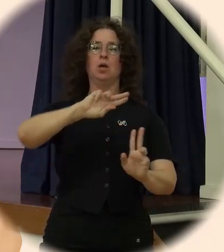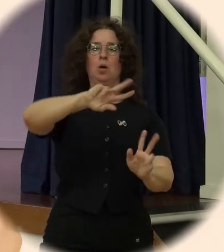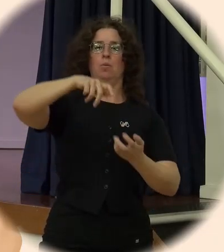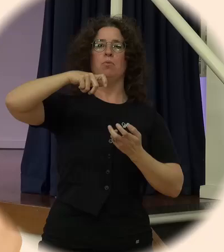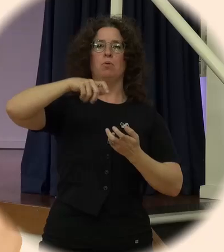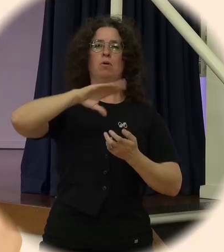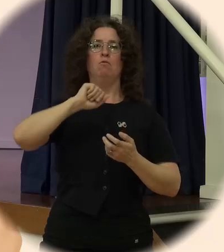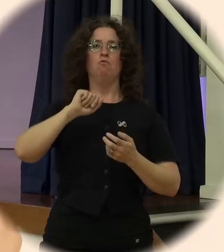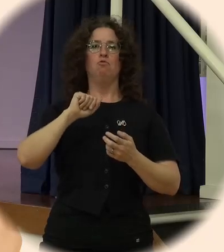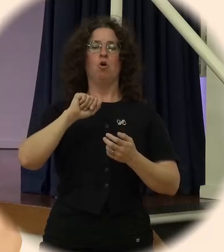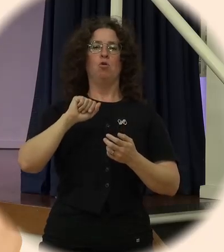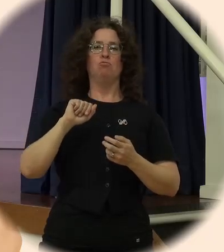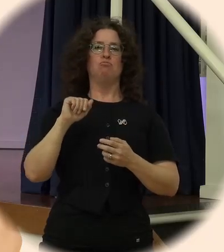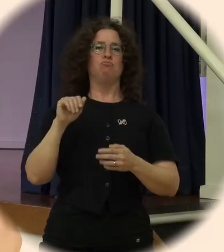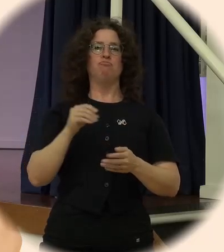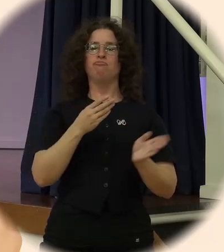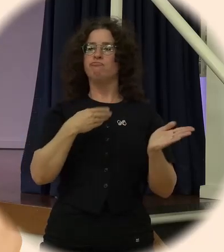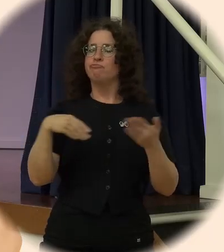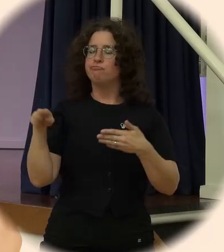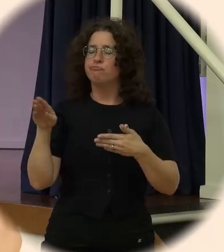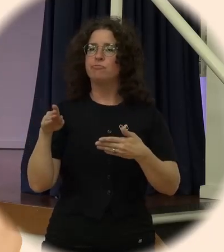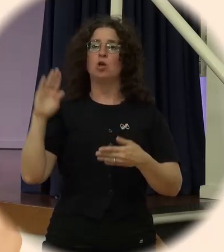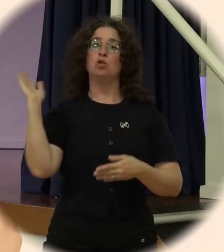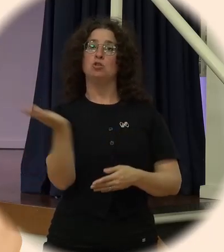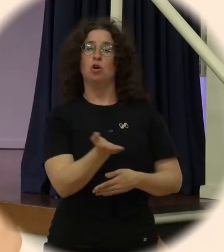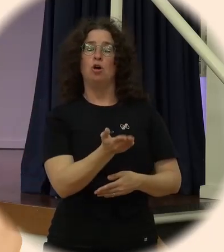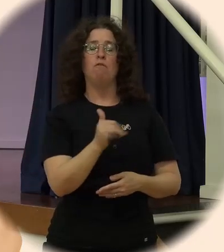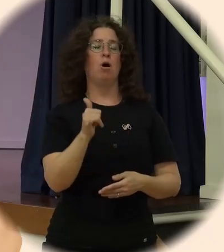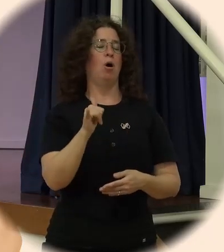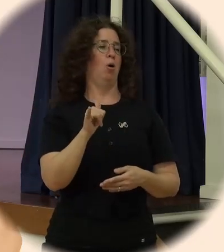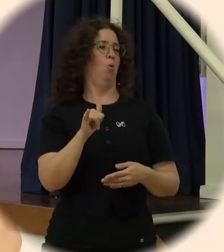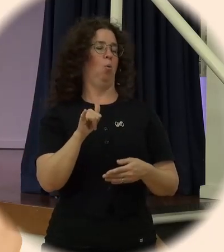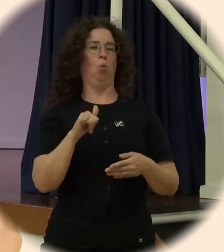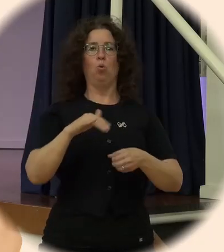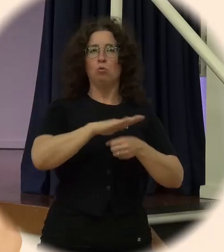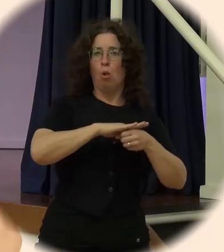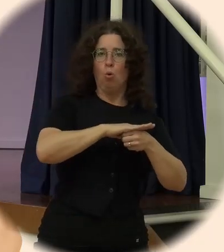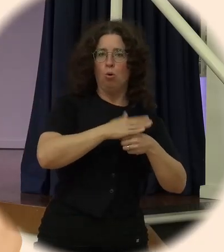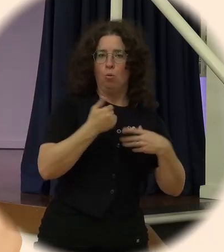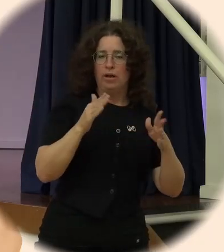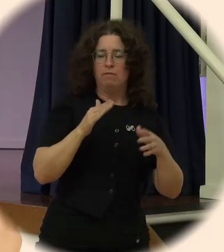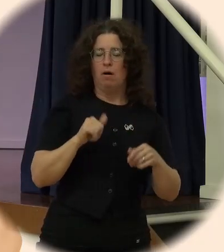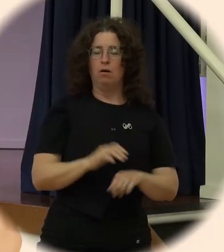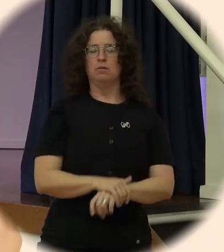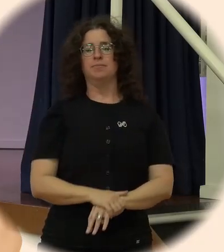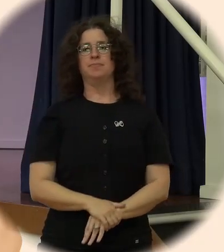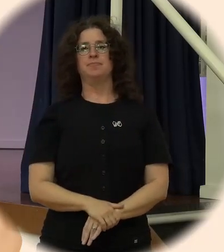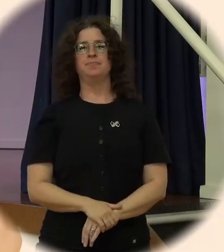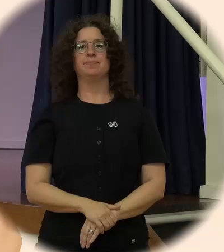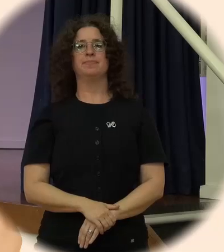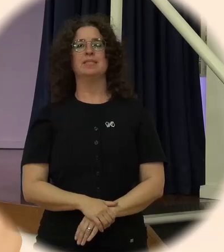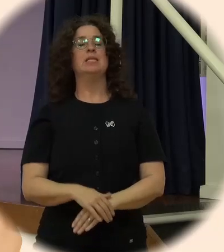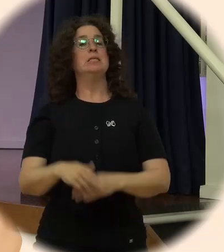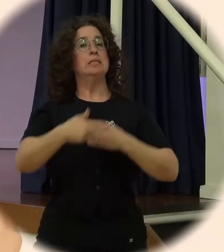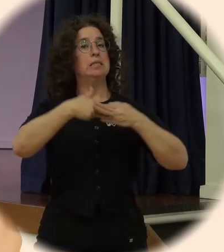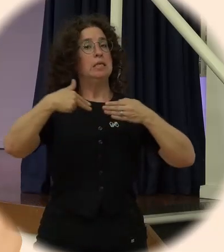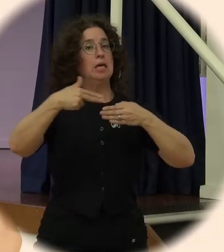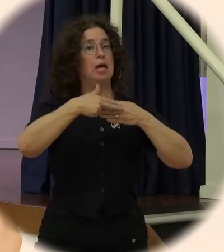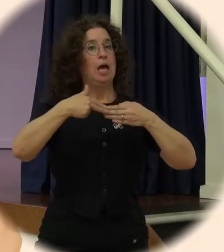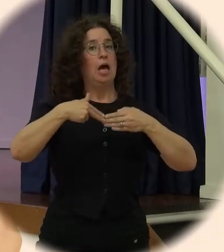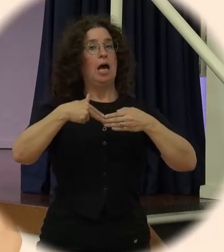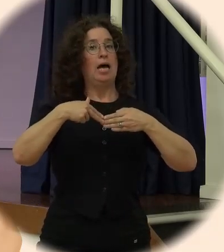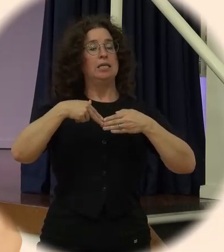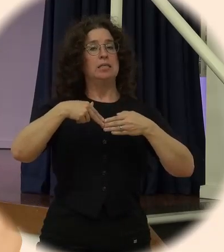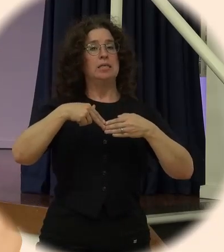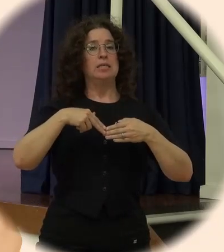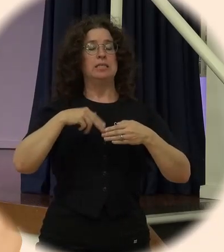remote server when needed. Unity takes care of all the complex asset bundle management behind the scenes, so you can focus on building your game,